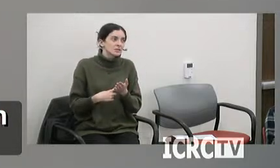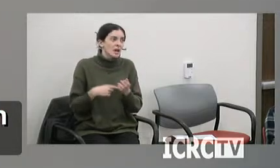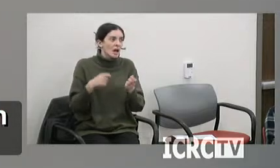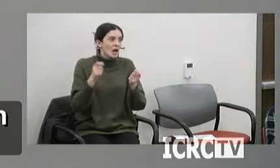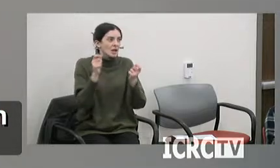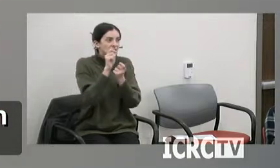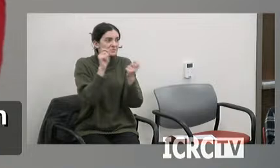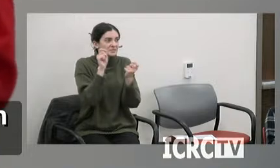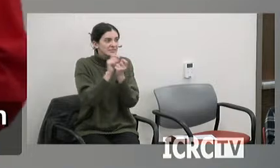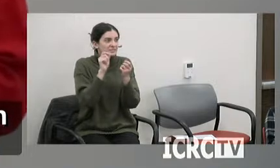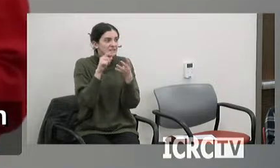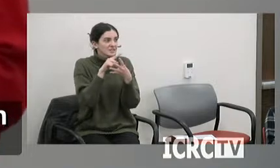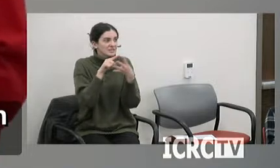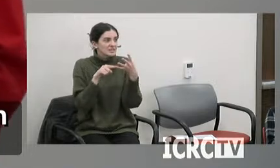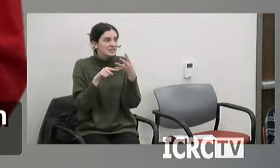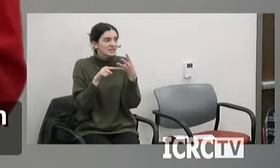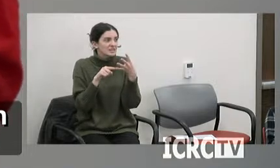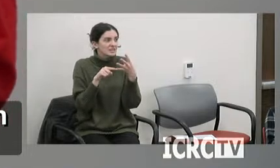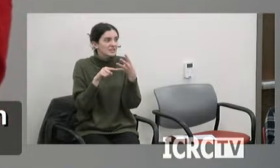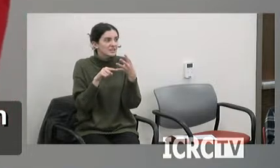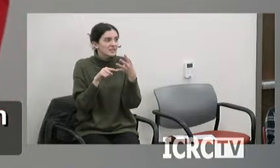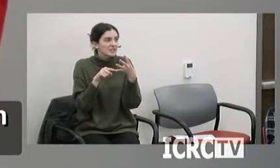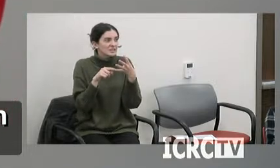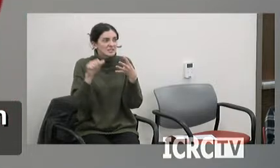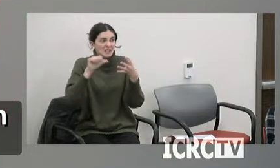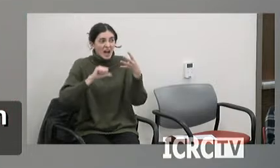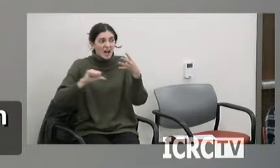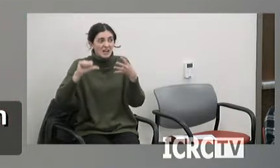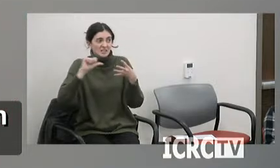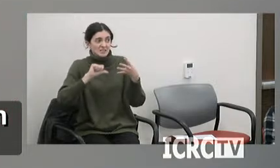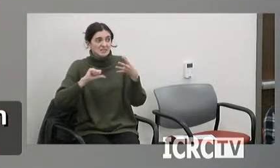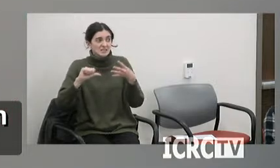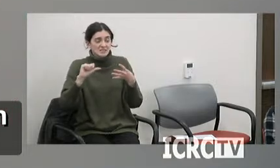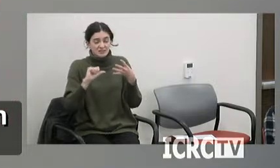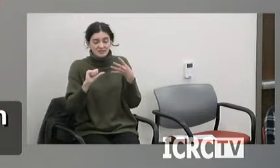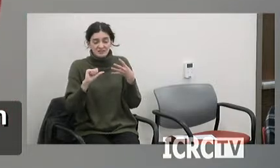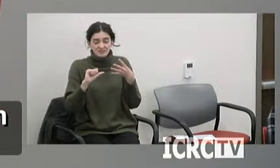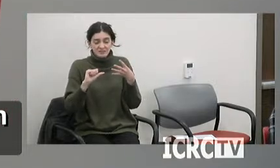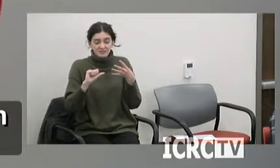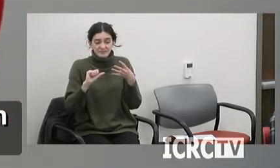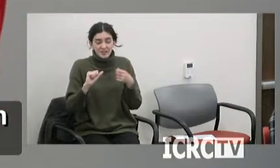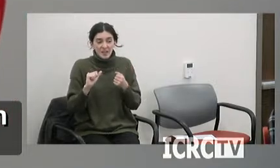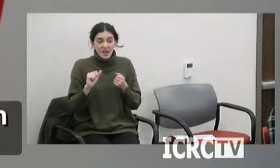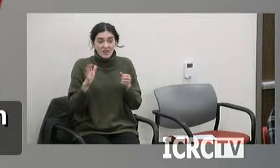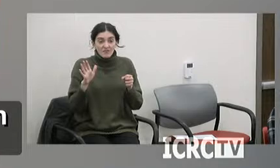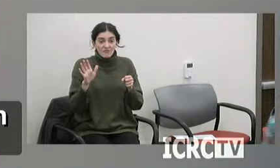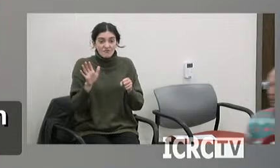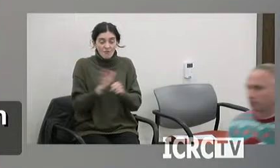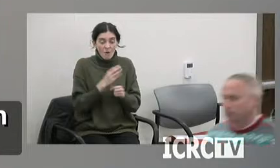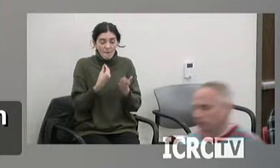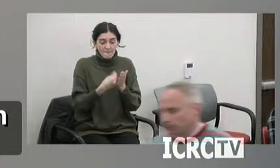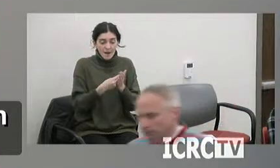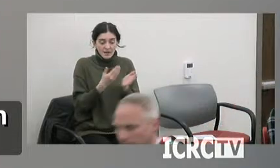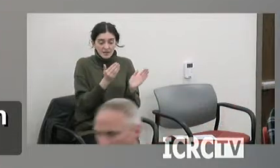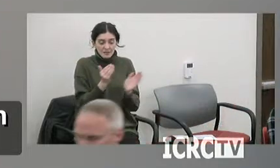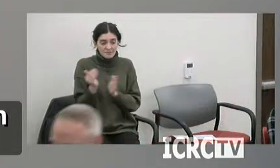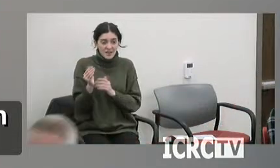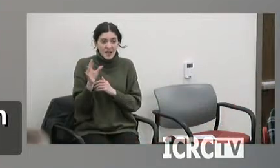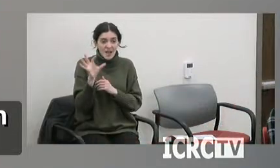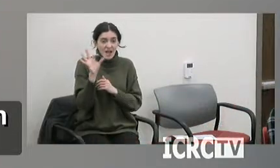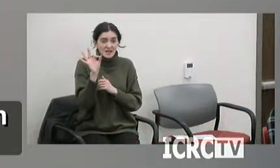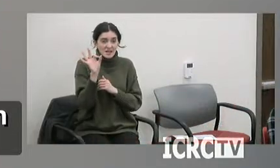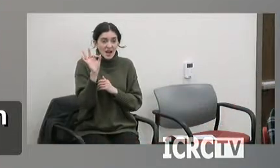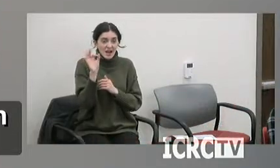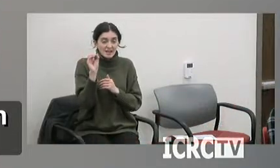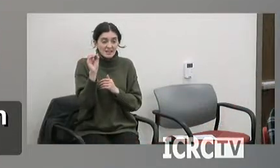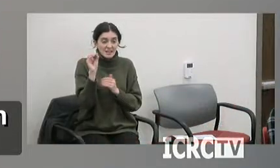we're asking you to approve tonight, the total budget was $97,000. They've currently spent